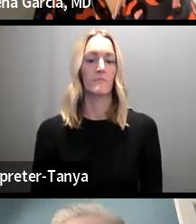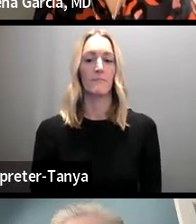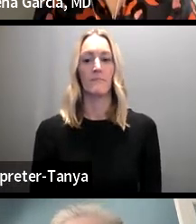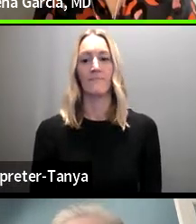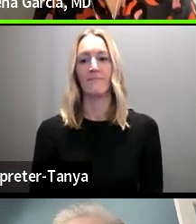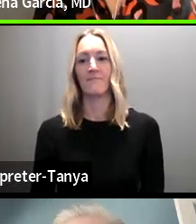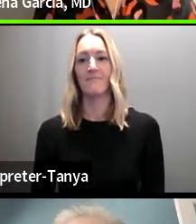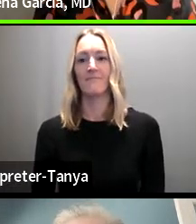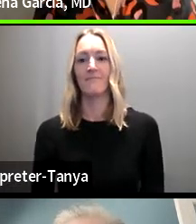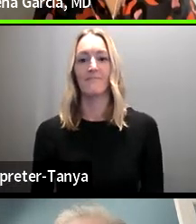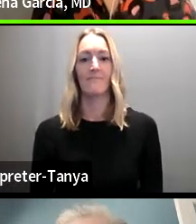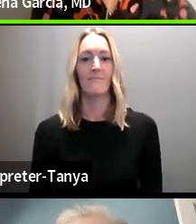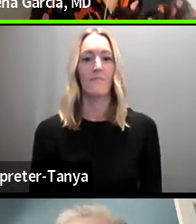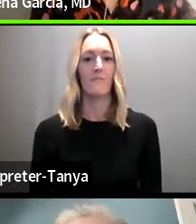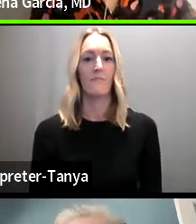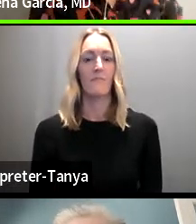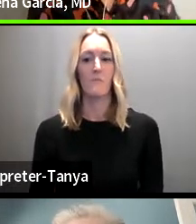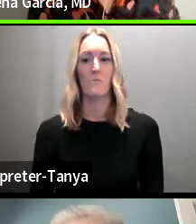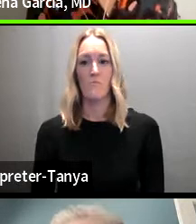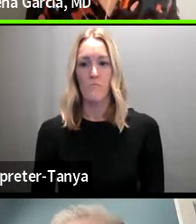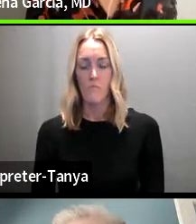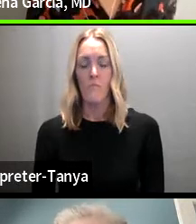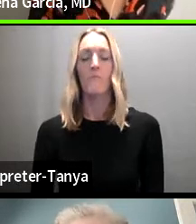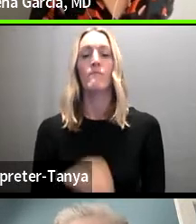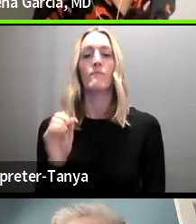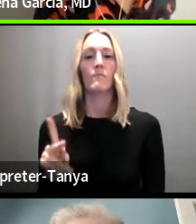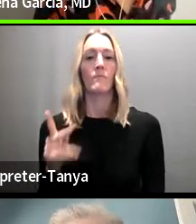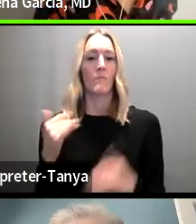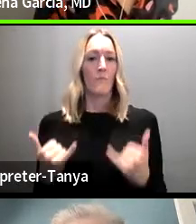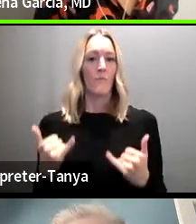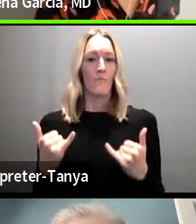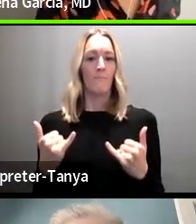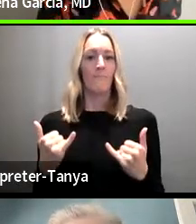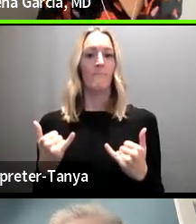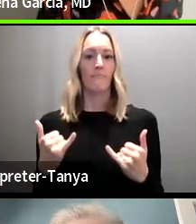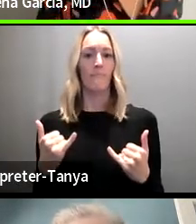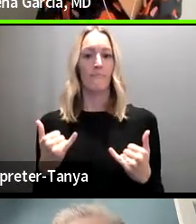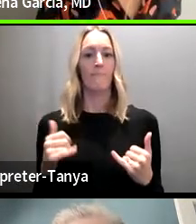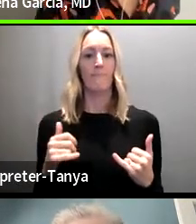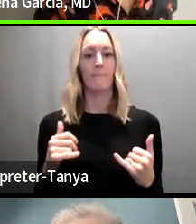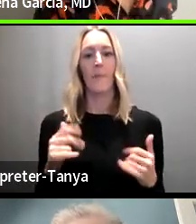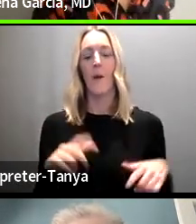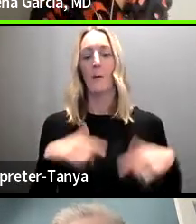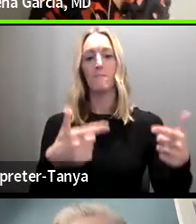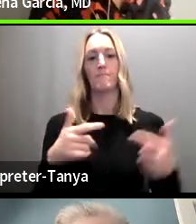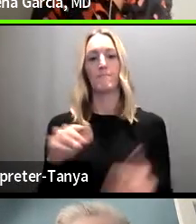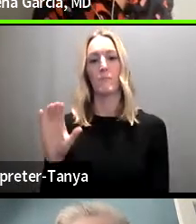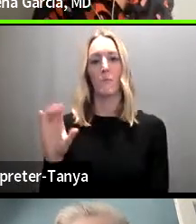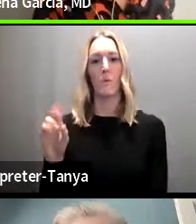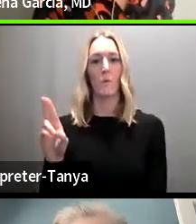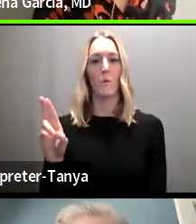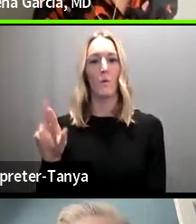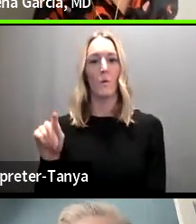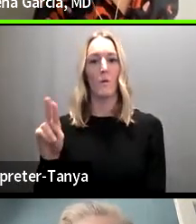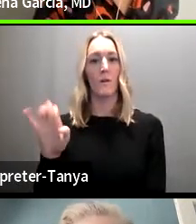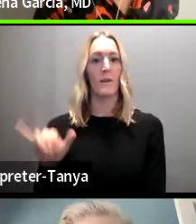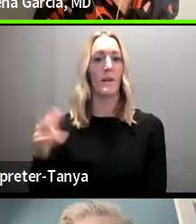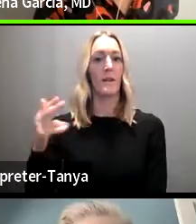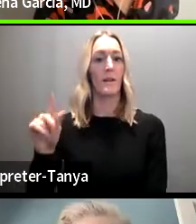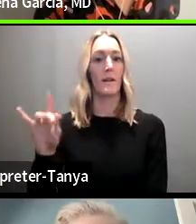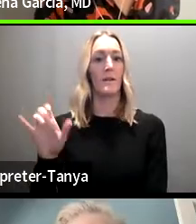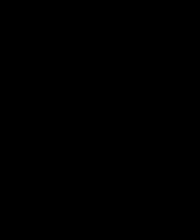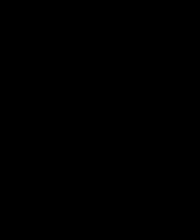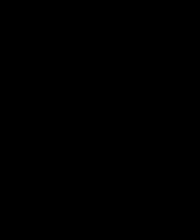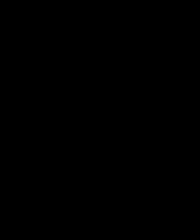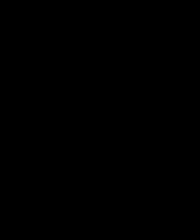Okay. So I will now pass the floor to Courtney Hayden from KDHE to walk through an overview